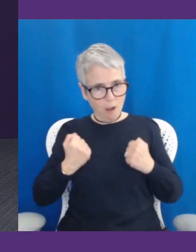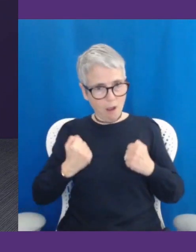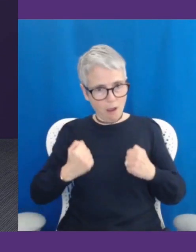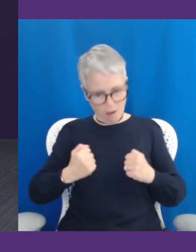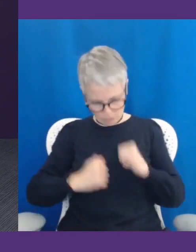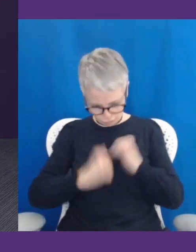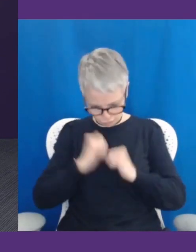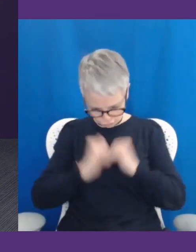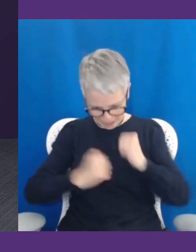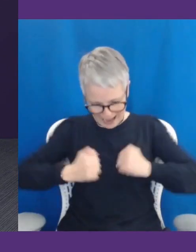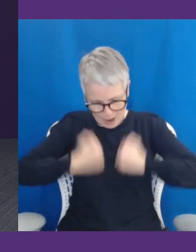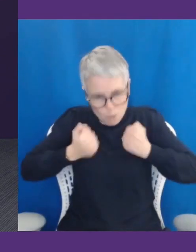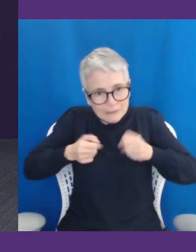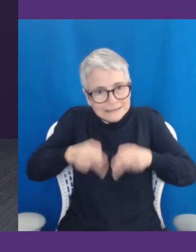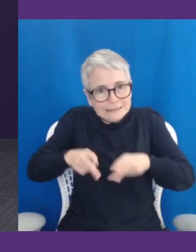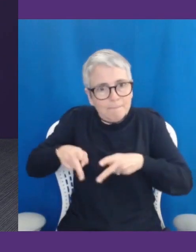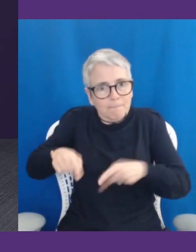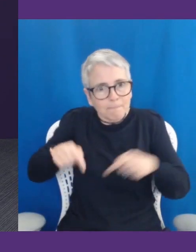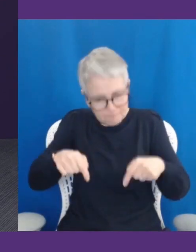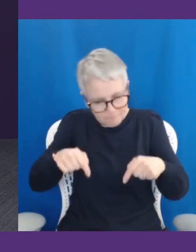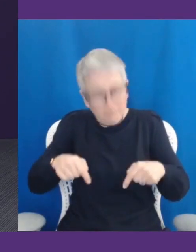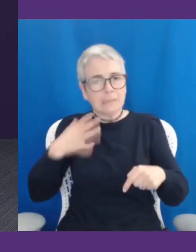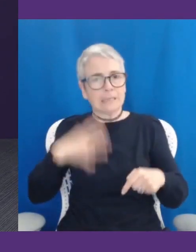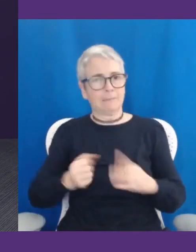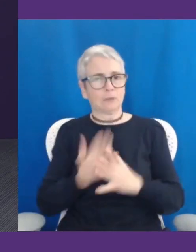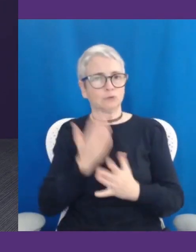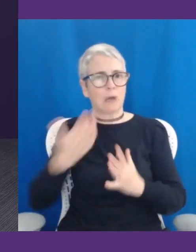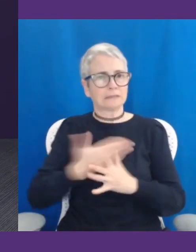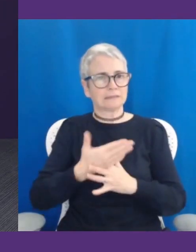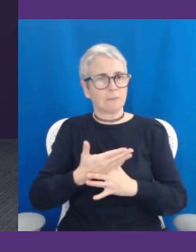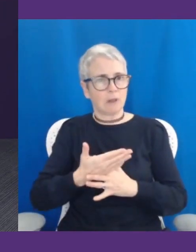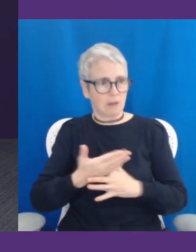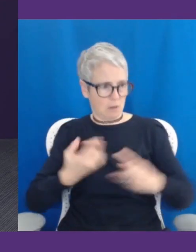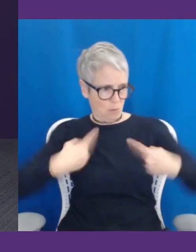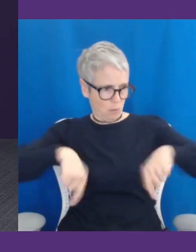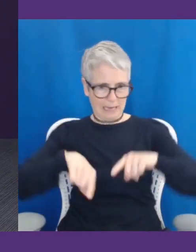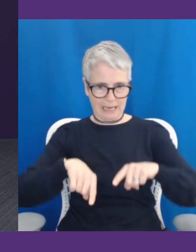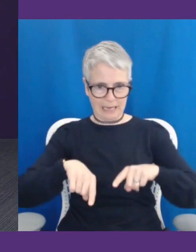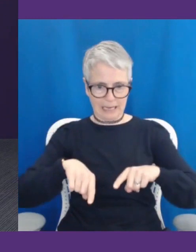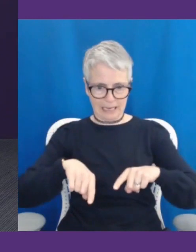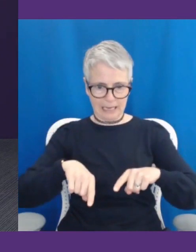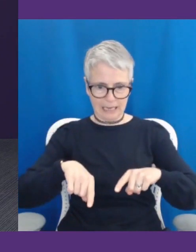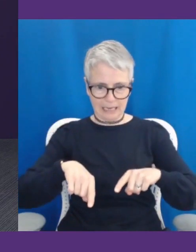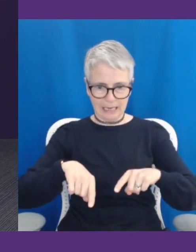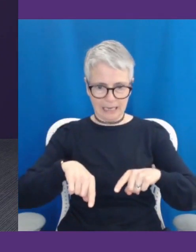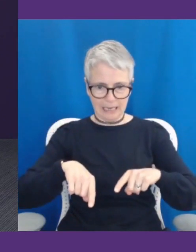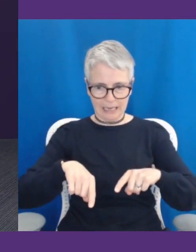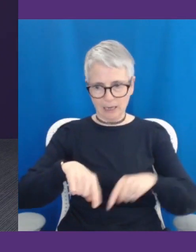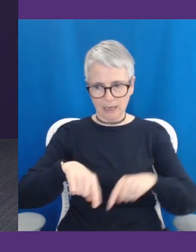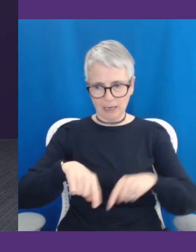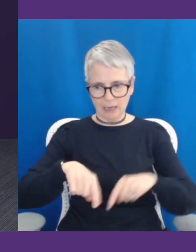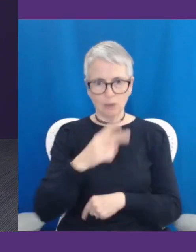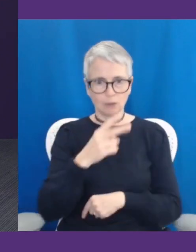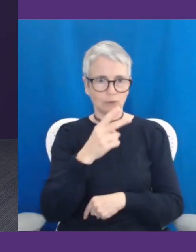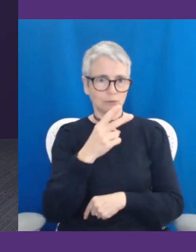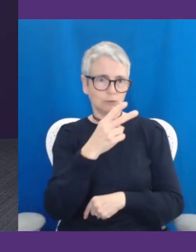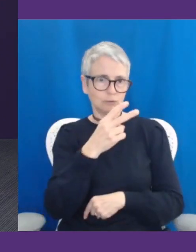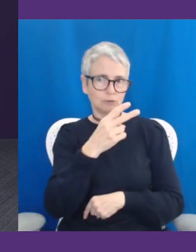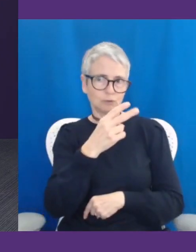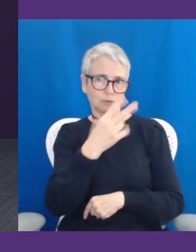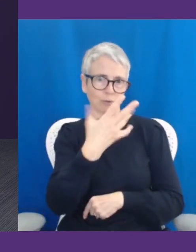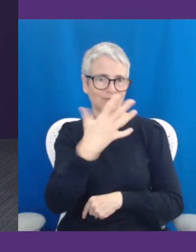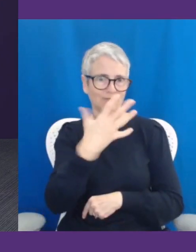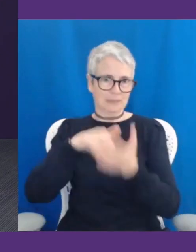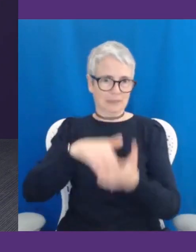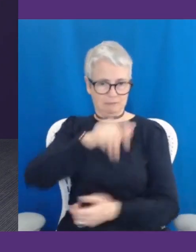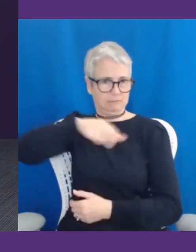We employ 250,000 people across the world. 7% of our UK workforce have identified as being disabled. We want to make sure